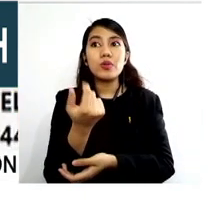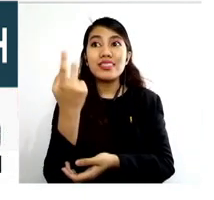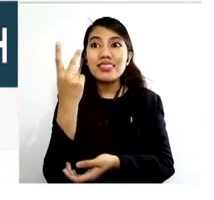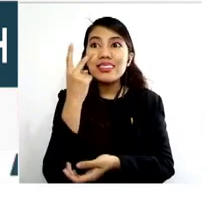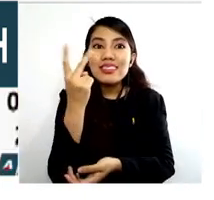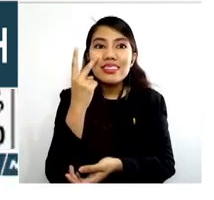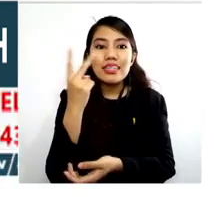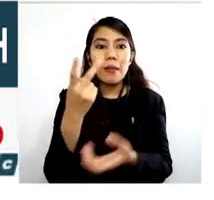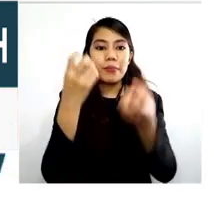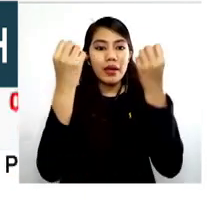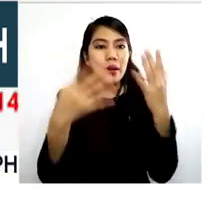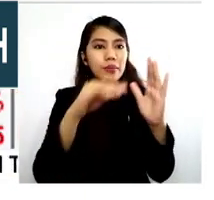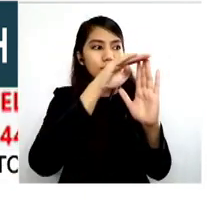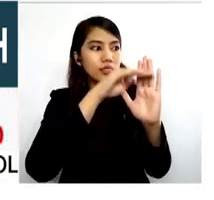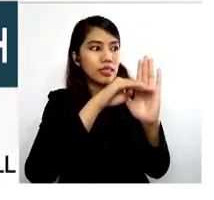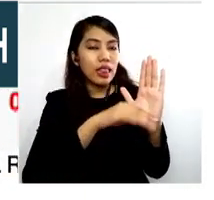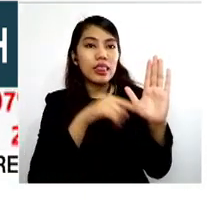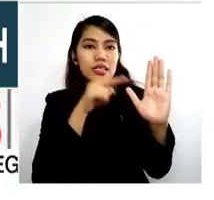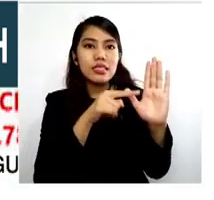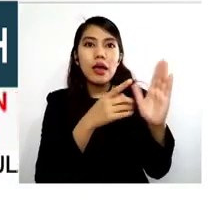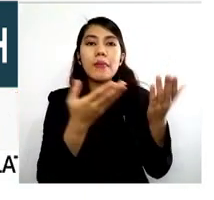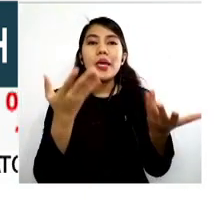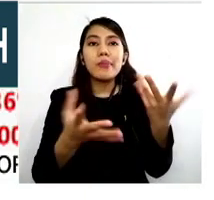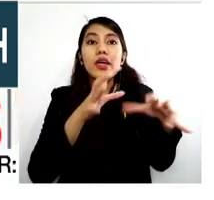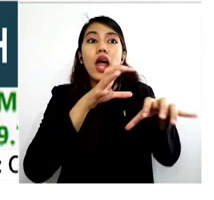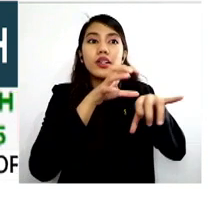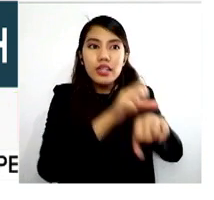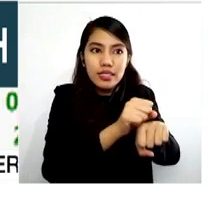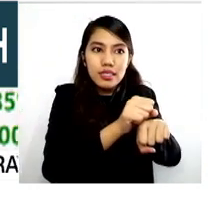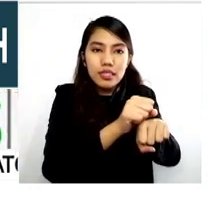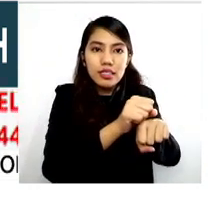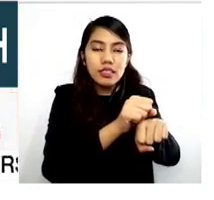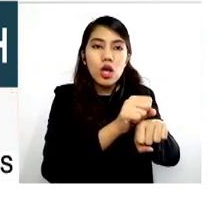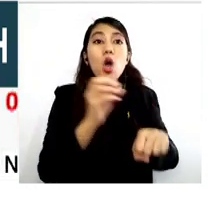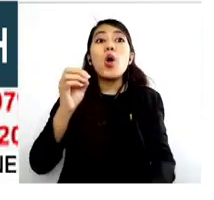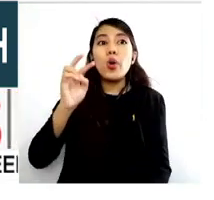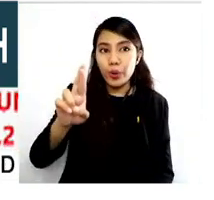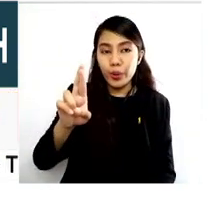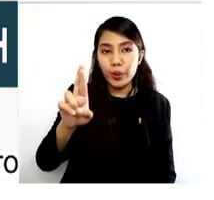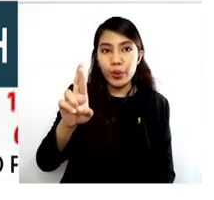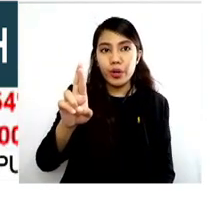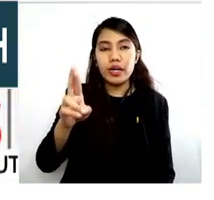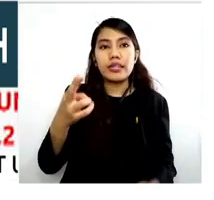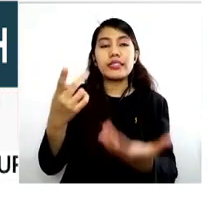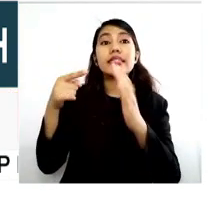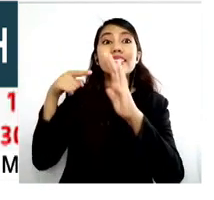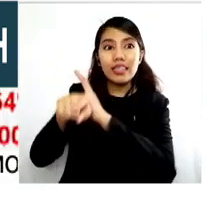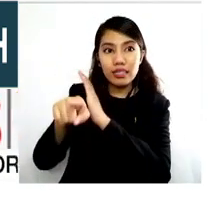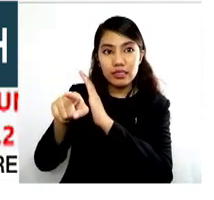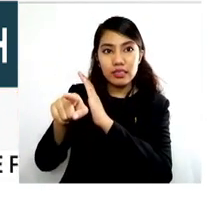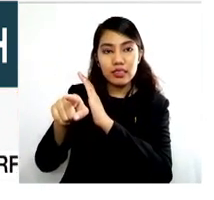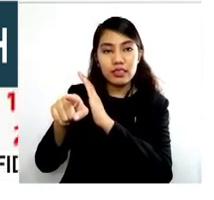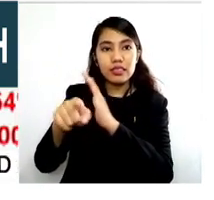list were either arrested by trumped-up charges or have been assassinated, no? Including,